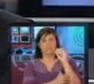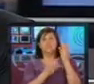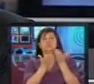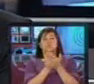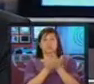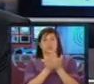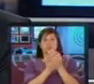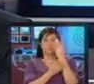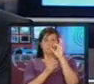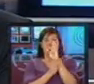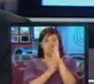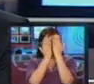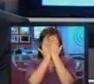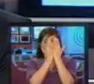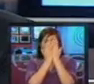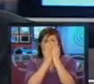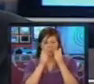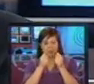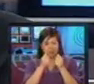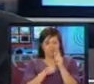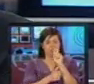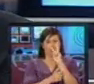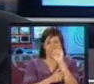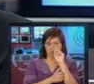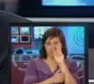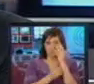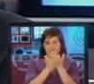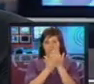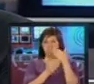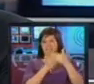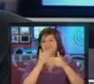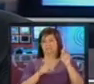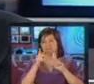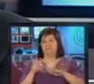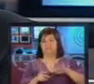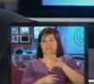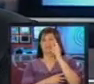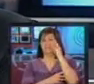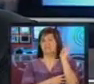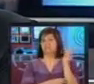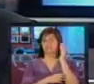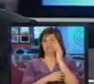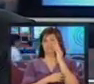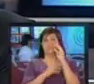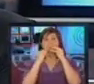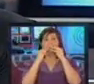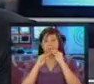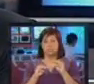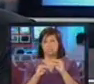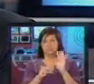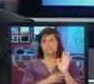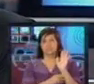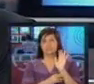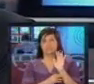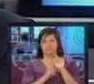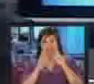new Facebook, Twitter type of generation. And I think generation. I think his message